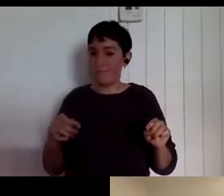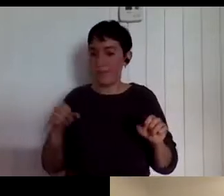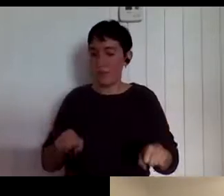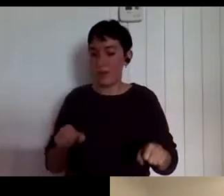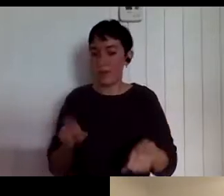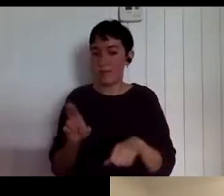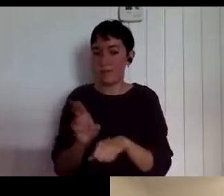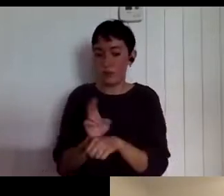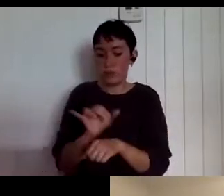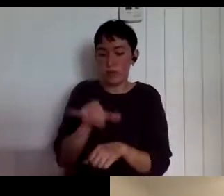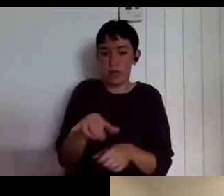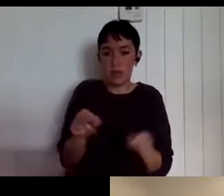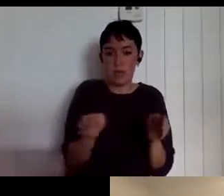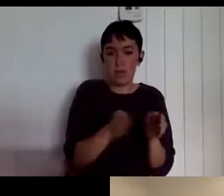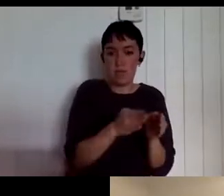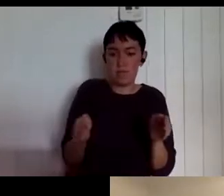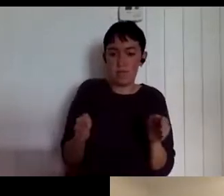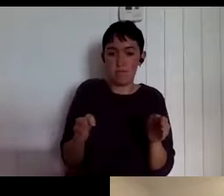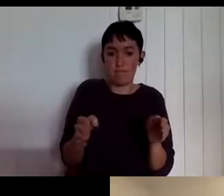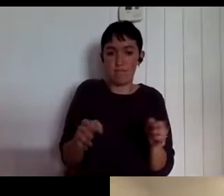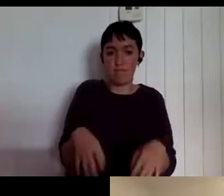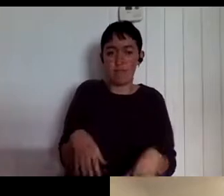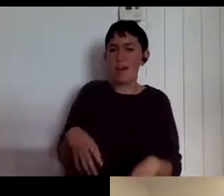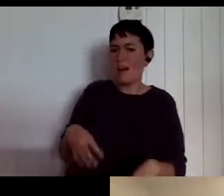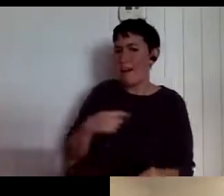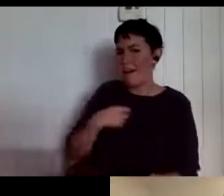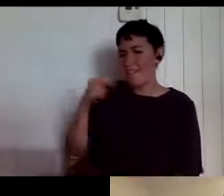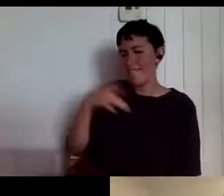Hmm. So I'm pretty confident that I've misunderstood this. So